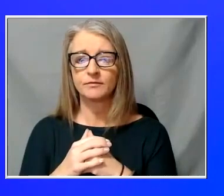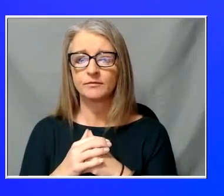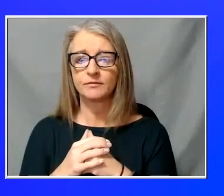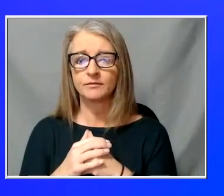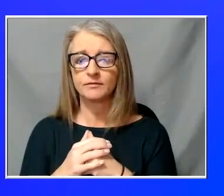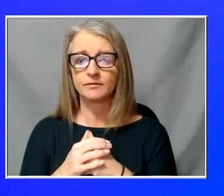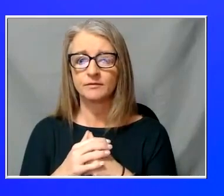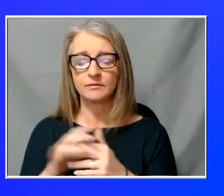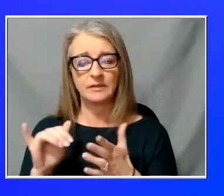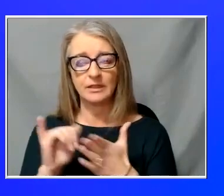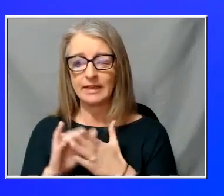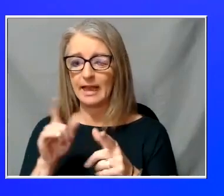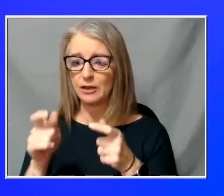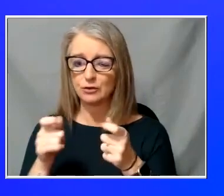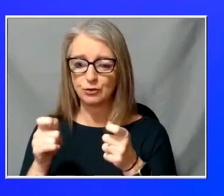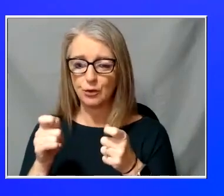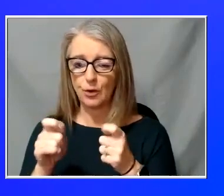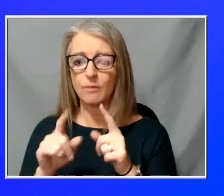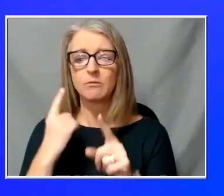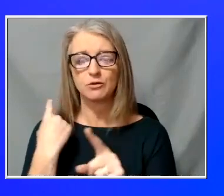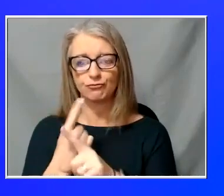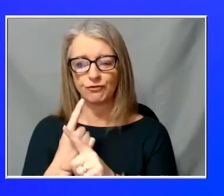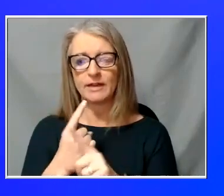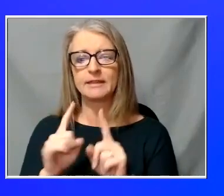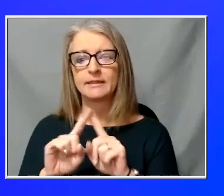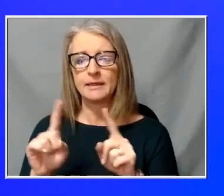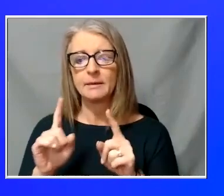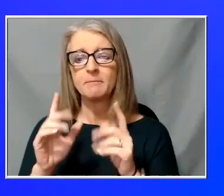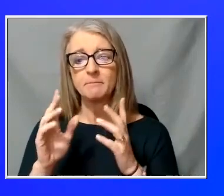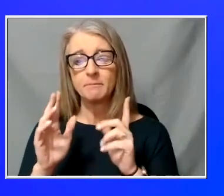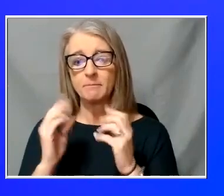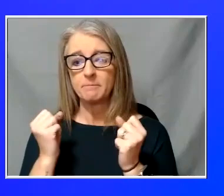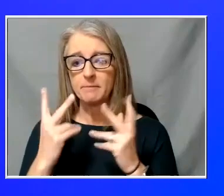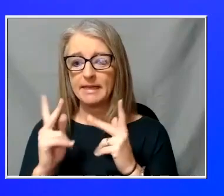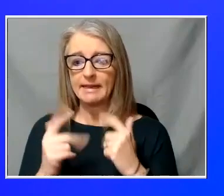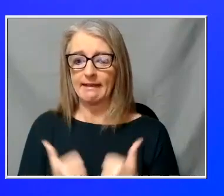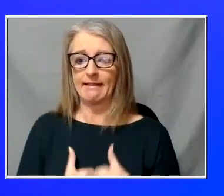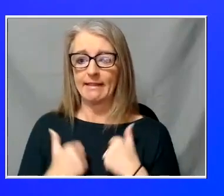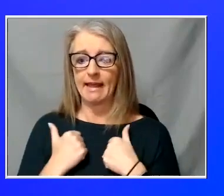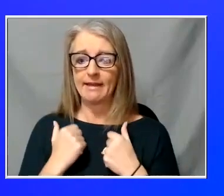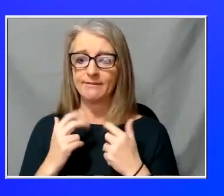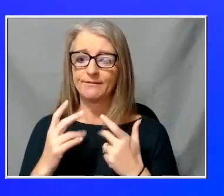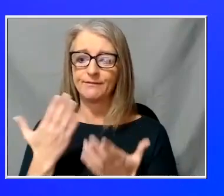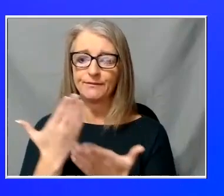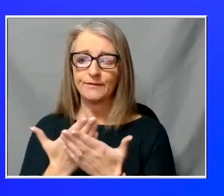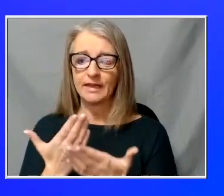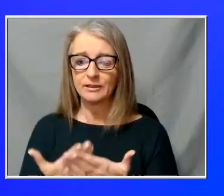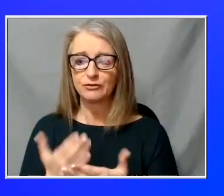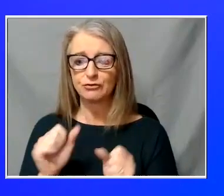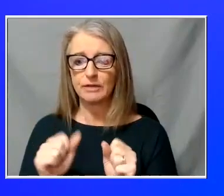That you can't control, but you're right about that. There's many lifestyle factors that you can manage.